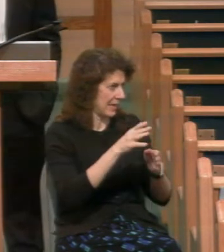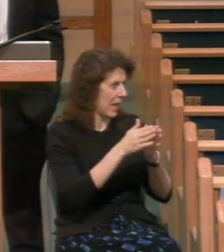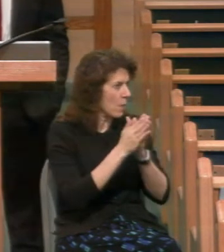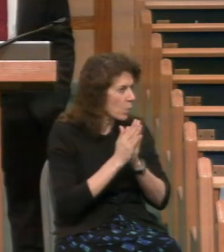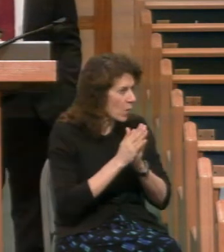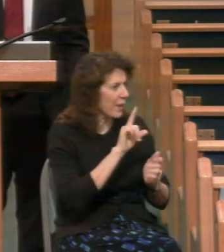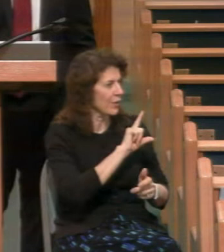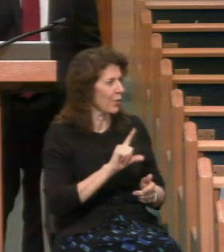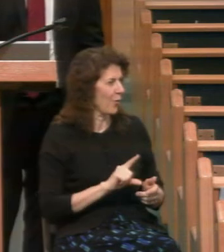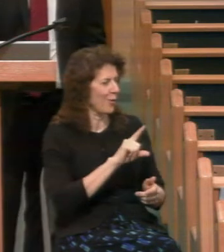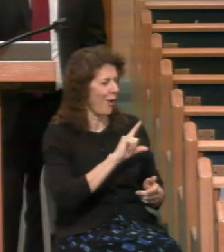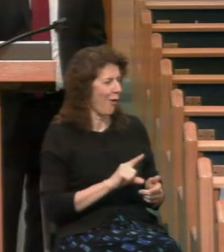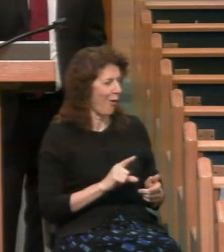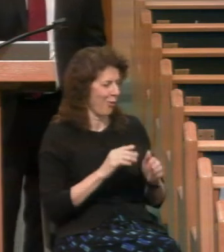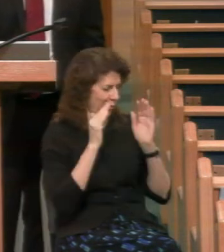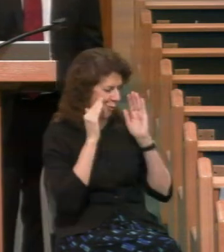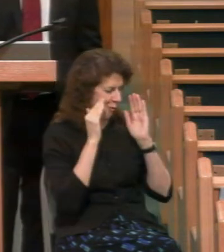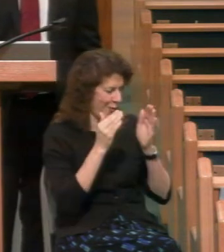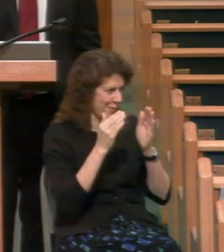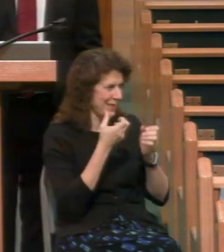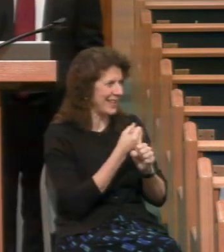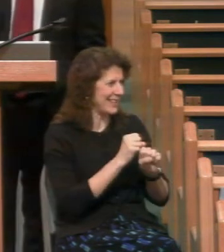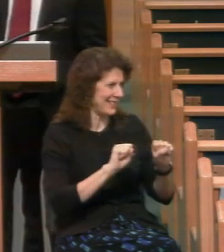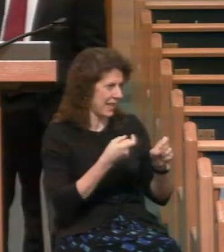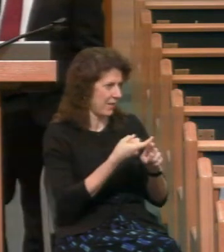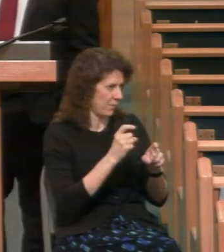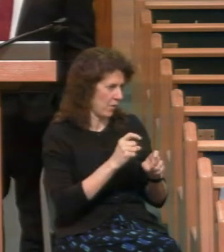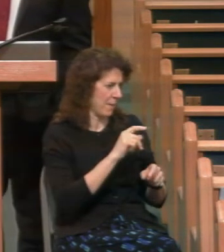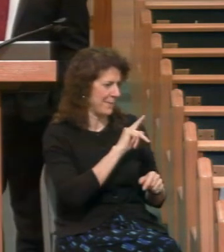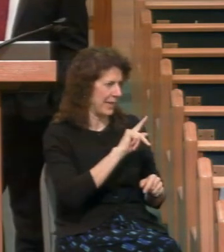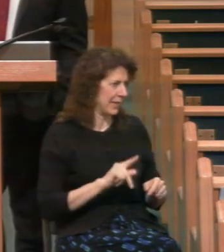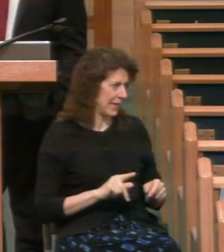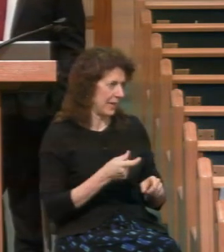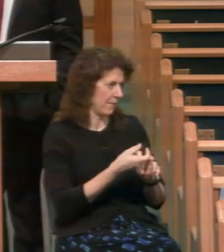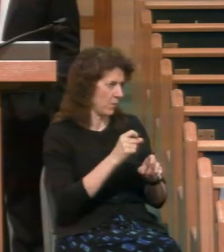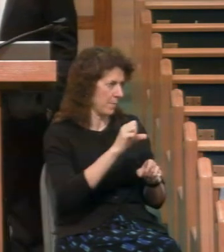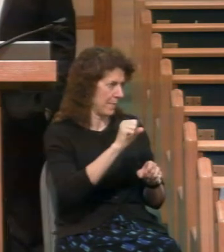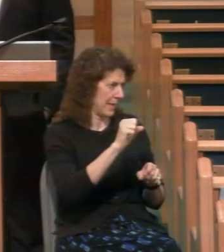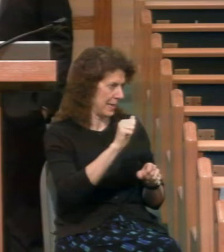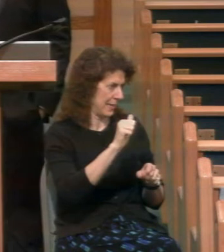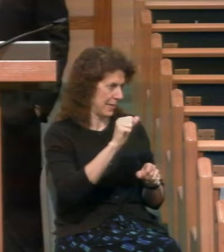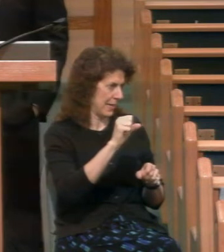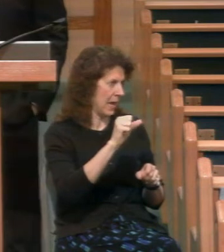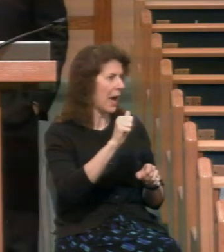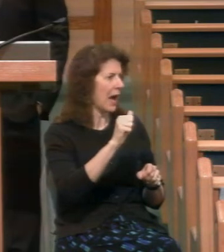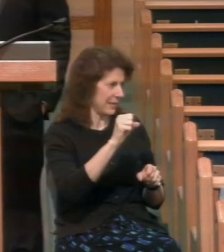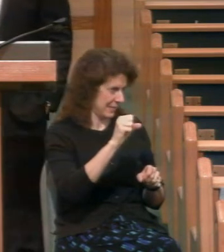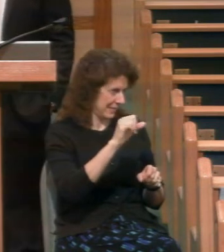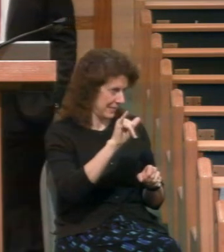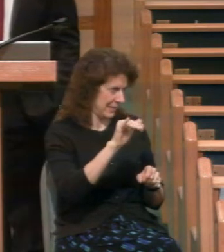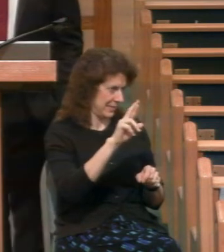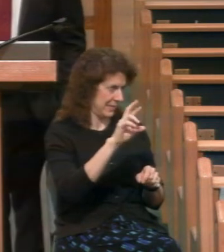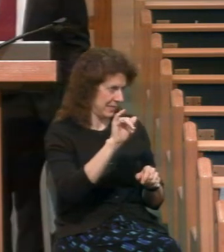the Lord heard him. And so they were delivered in that time. Moving hurriedly along, 1st and 2nd Chronicles